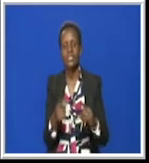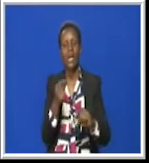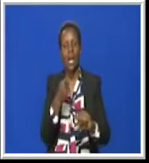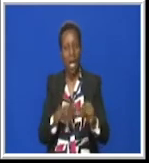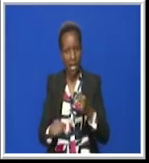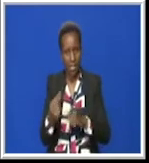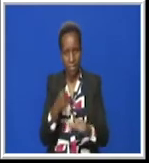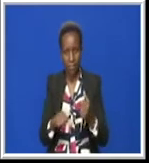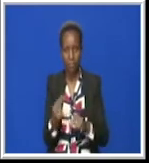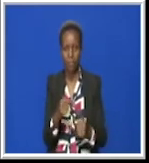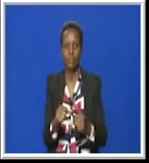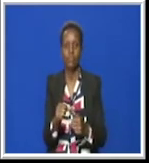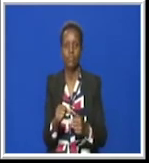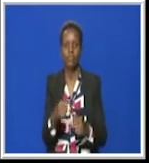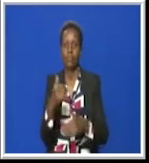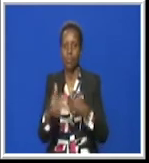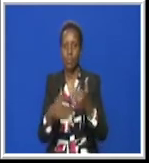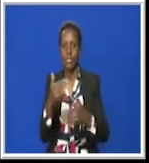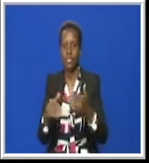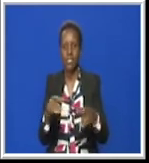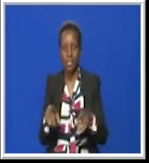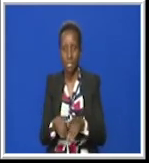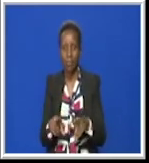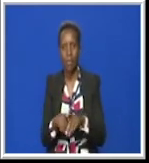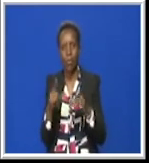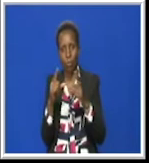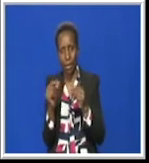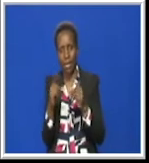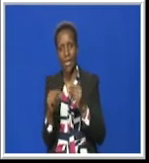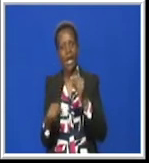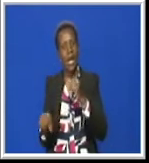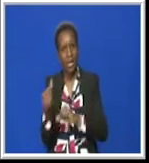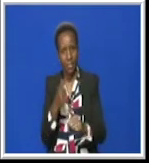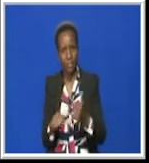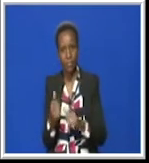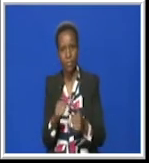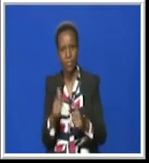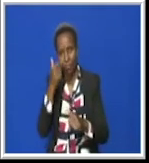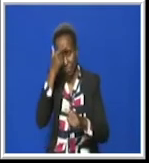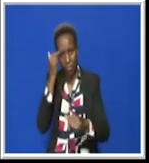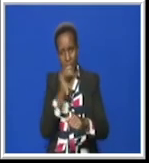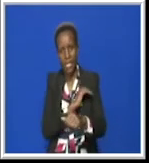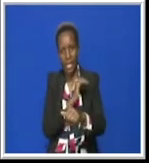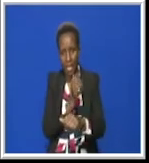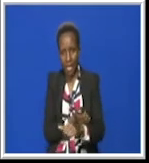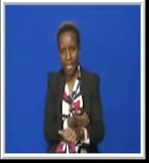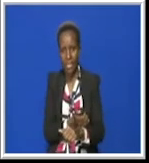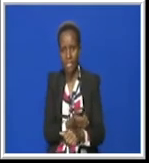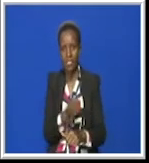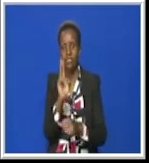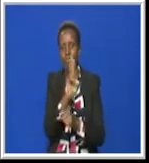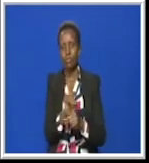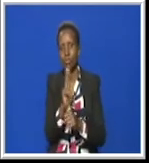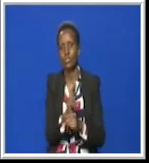transport is an active process, just like the word is, simply because energy is required, or